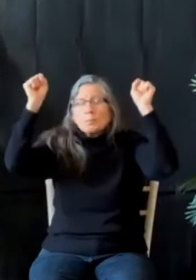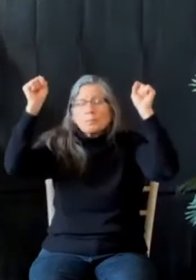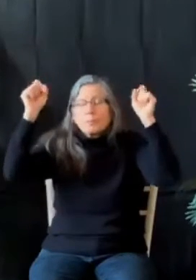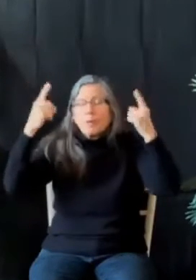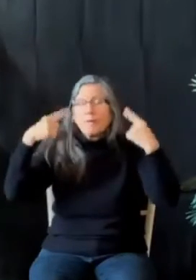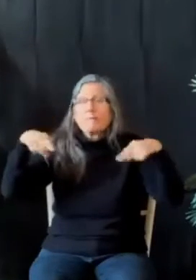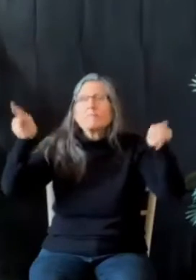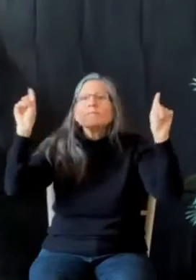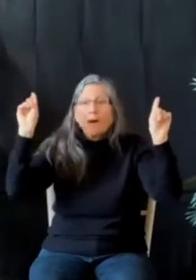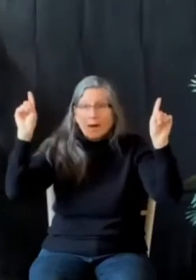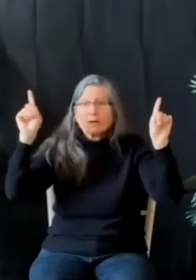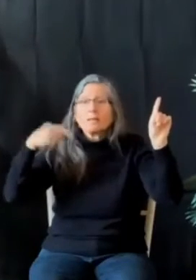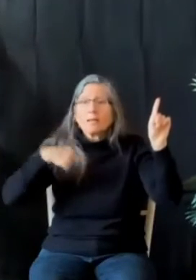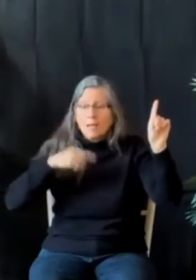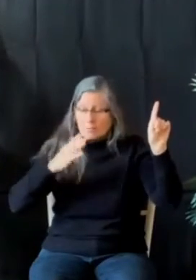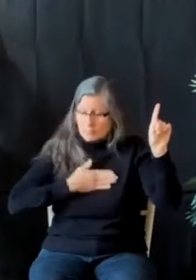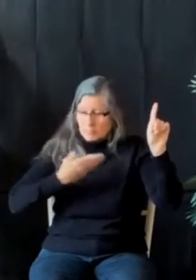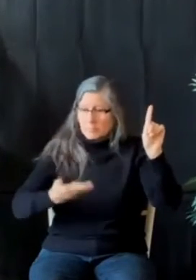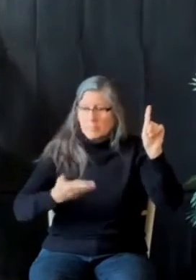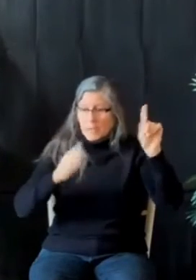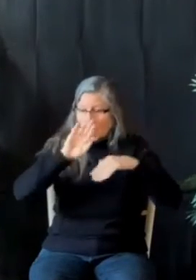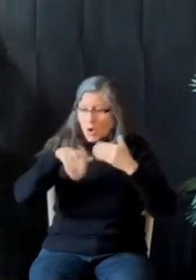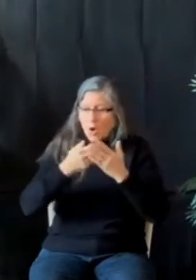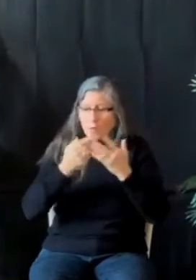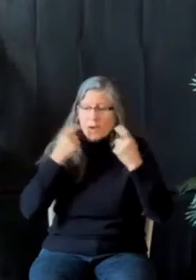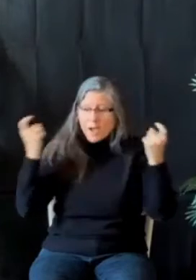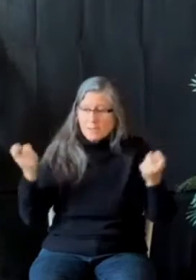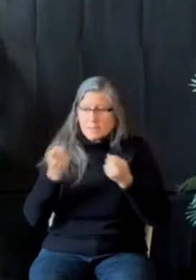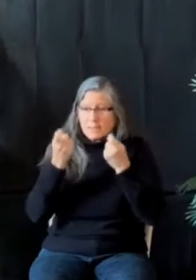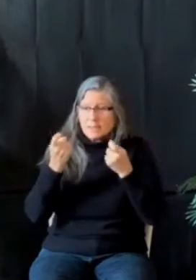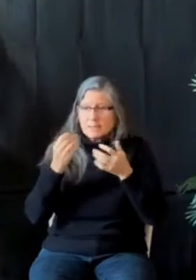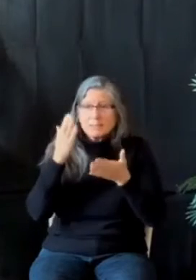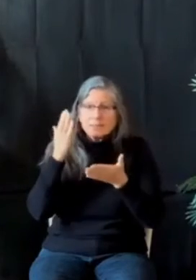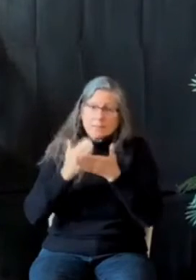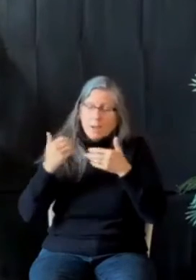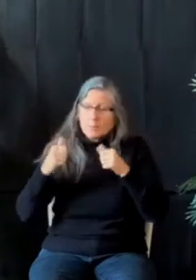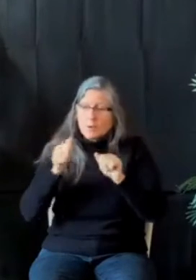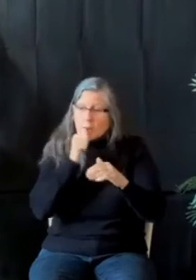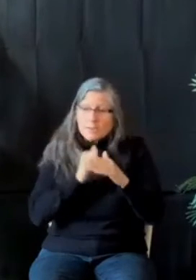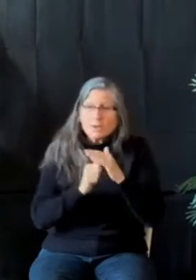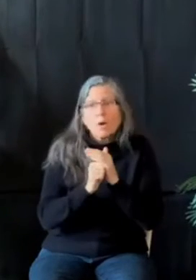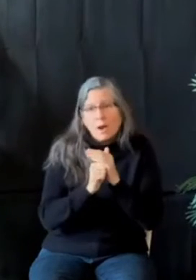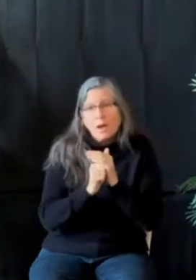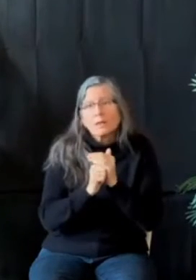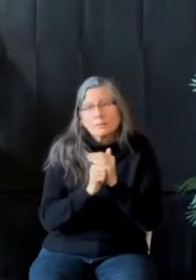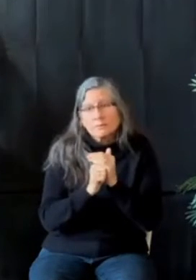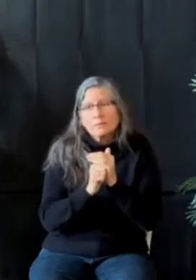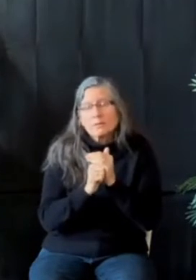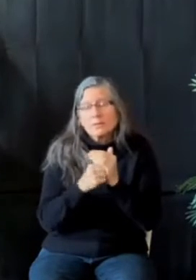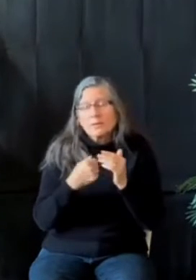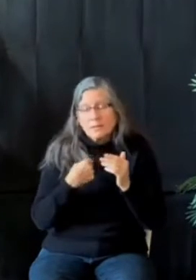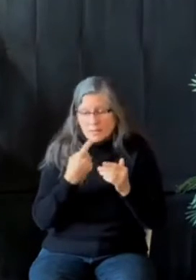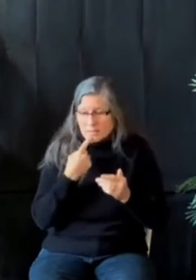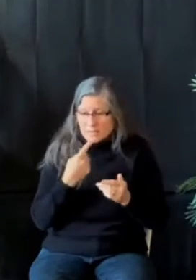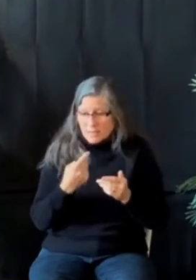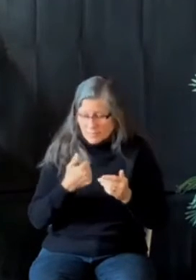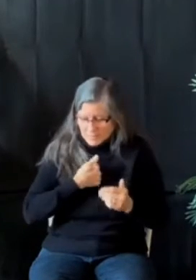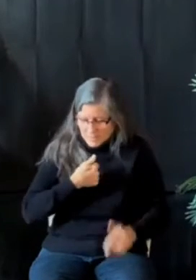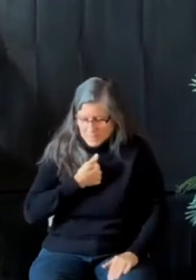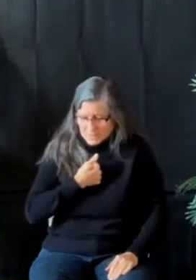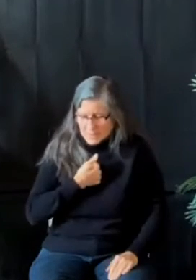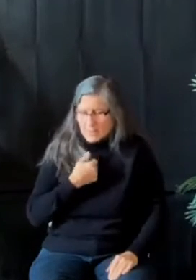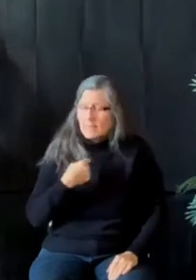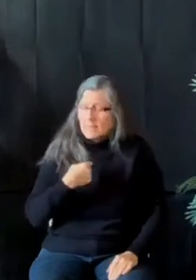finally admitted all my sins to you and stopped trying to what? Hide them. I said to